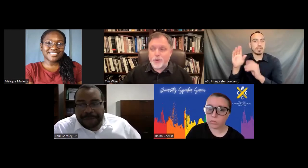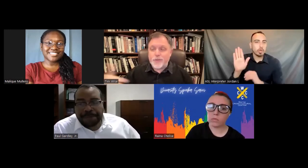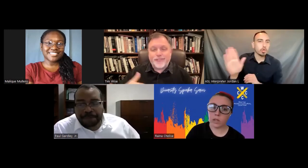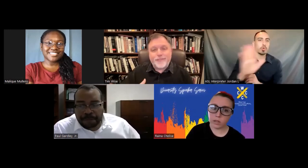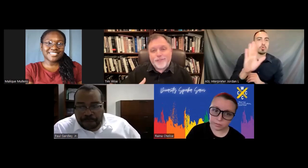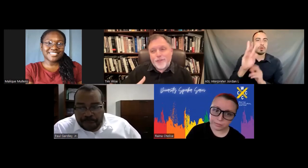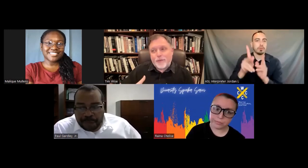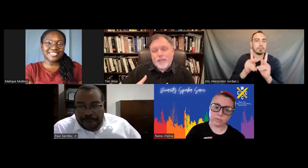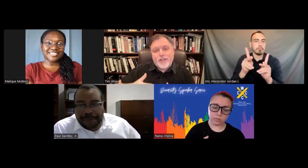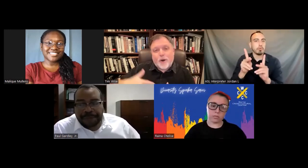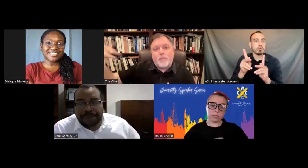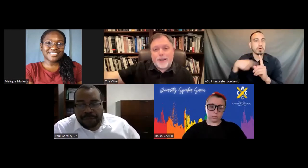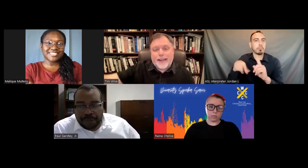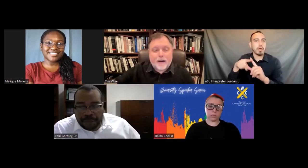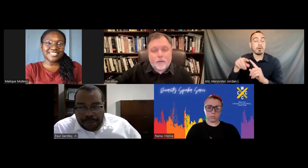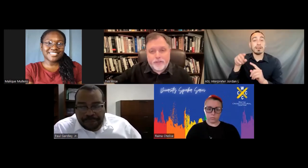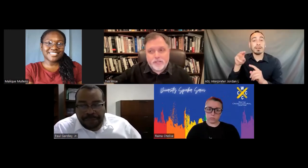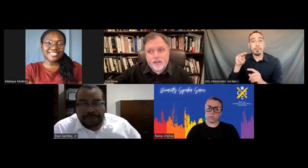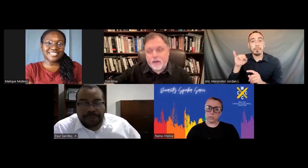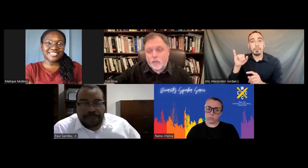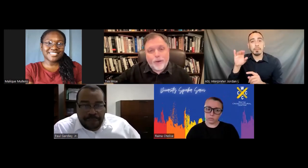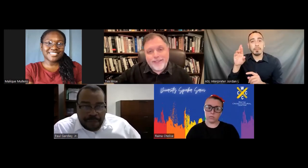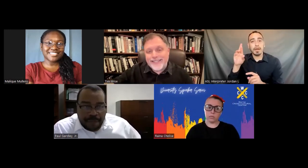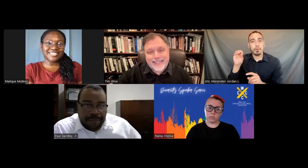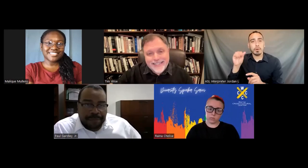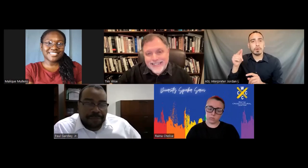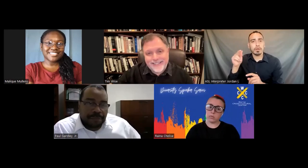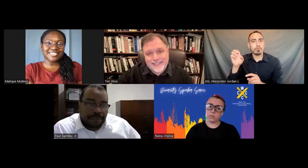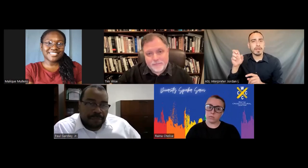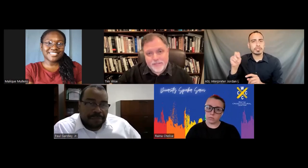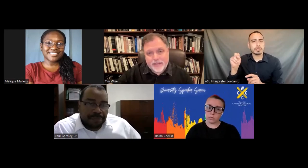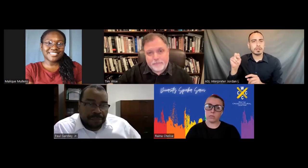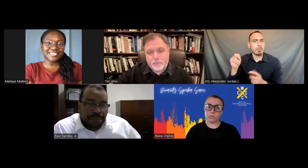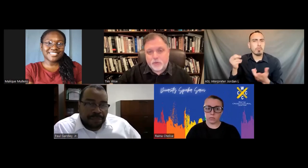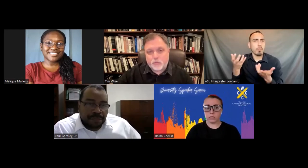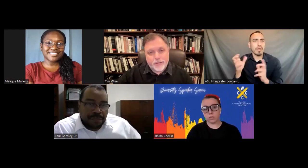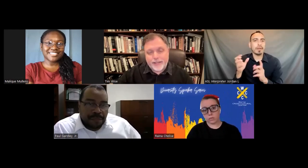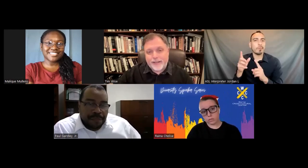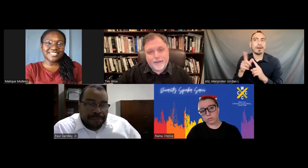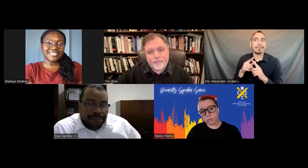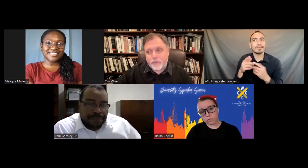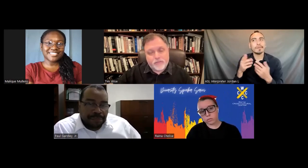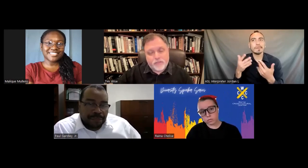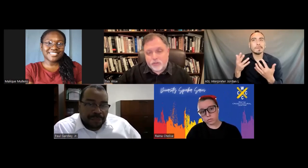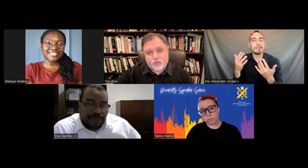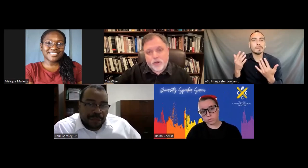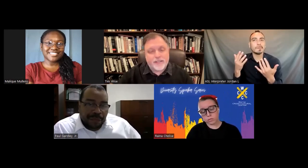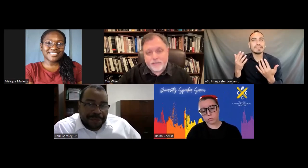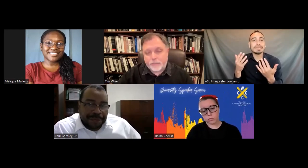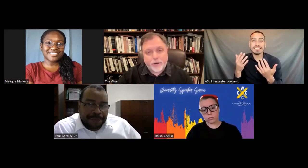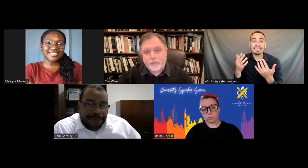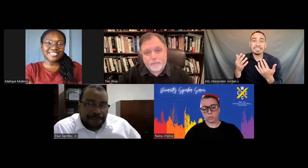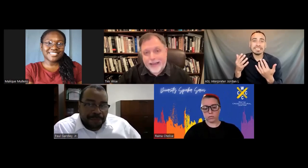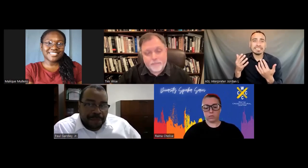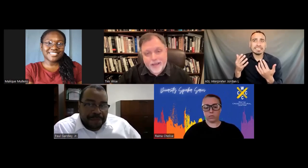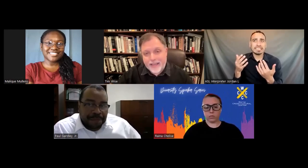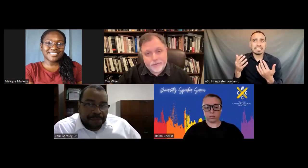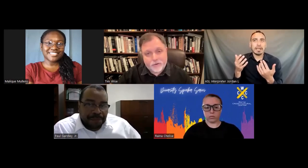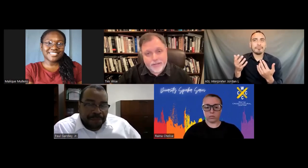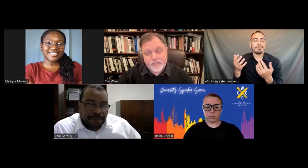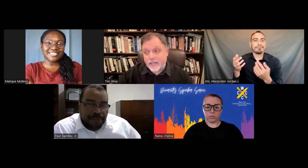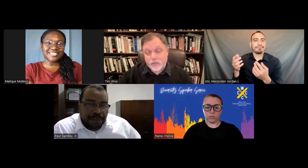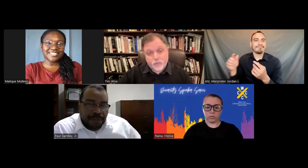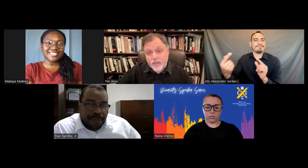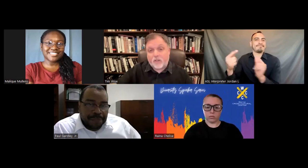behavior, so that we don't bring out this well-intended sometimes, but really destructive and problematic